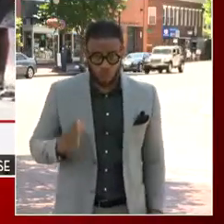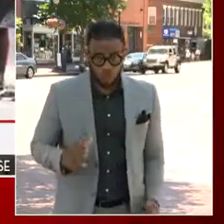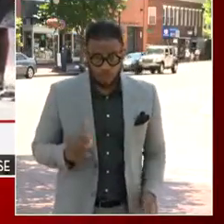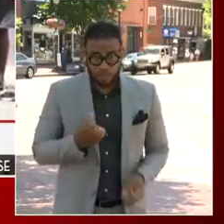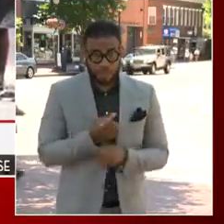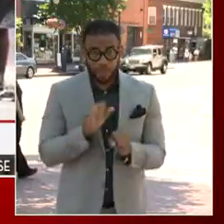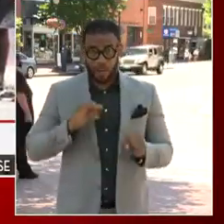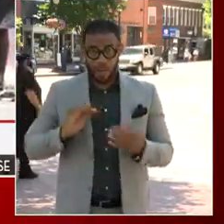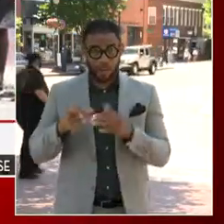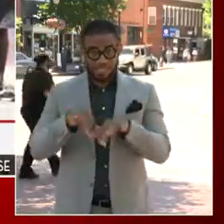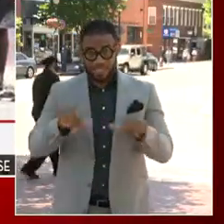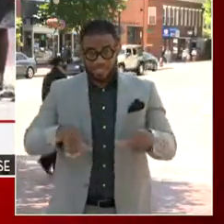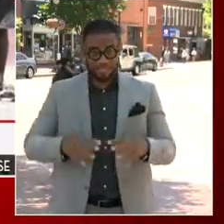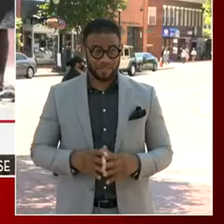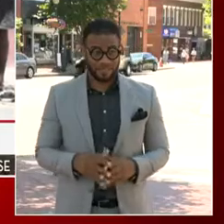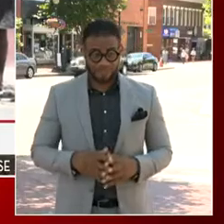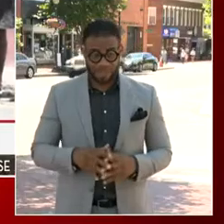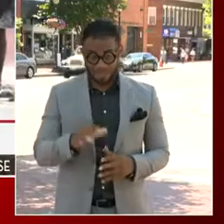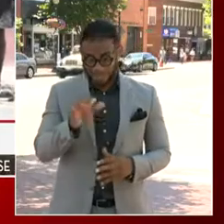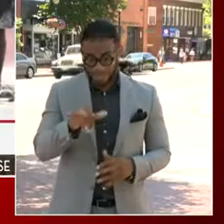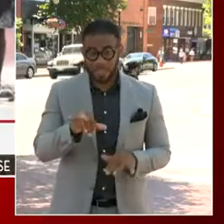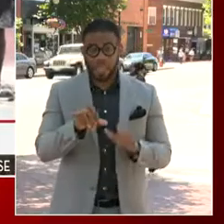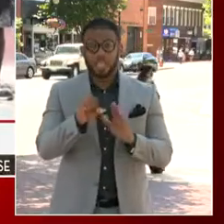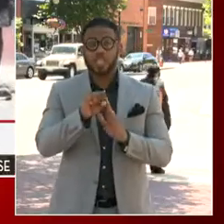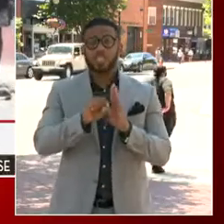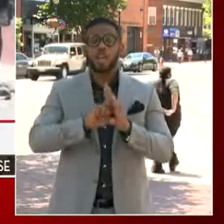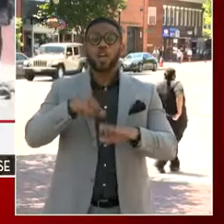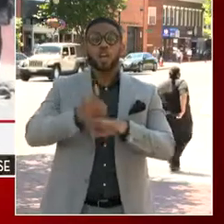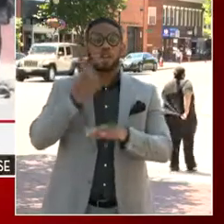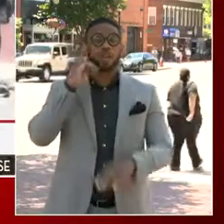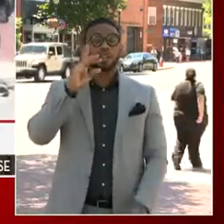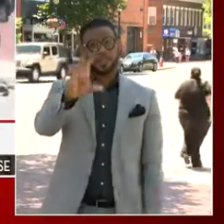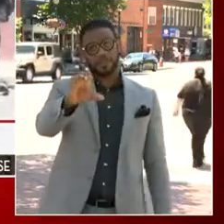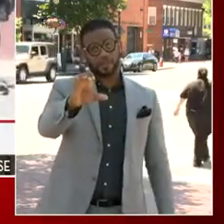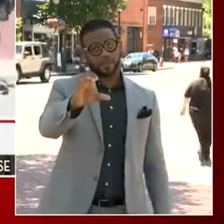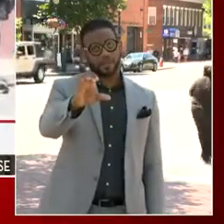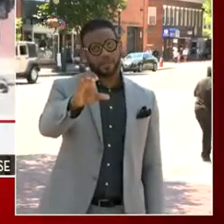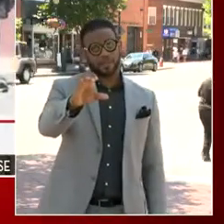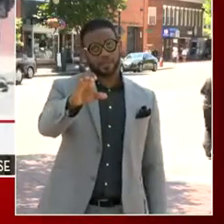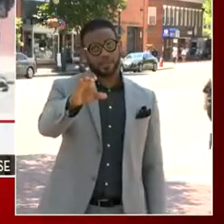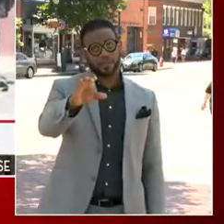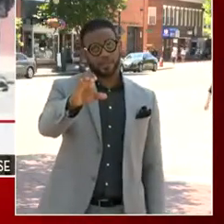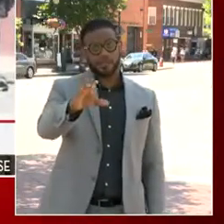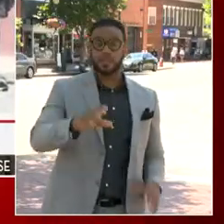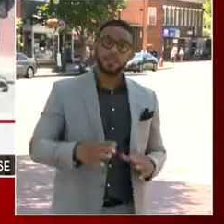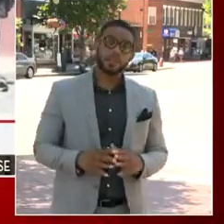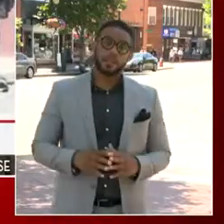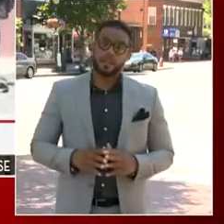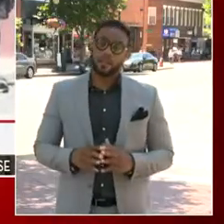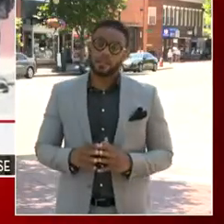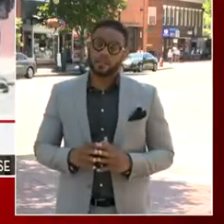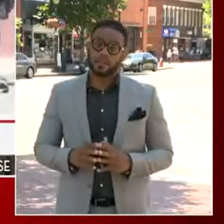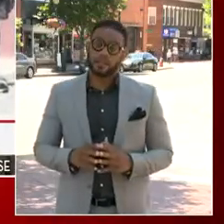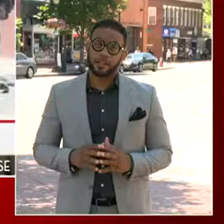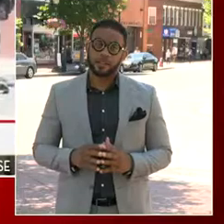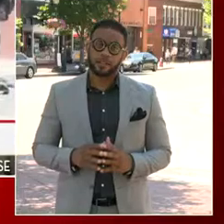Washingtonians free in our system, and that's statehood for the District of Columbia. So while we